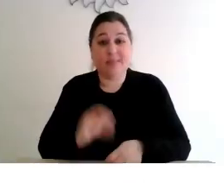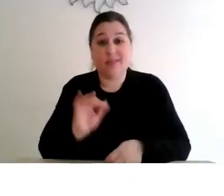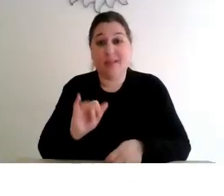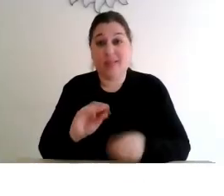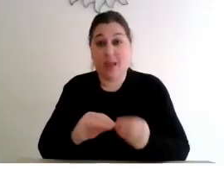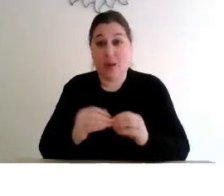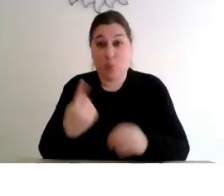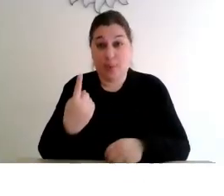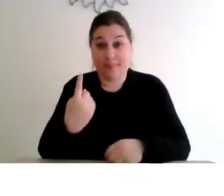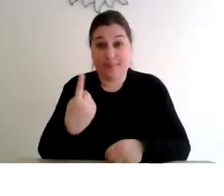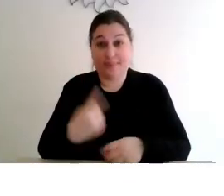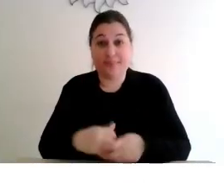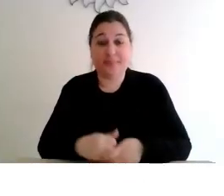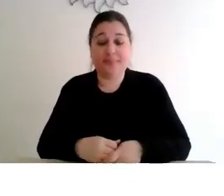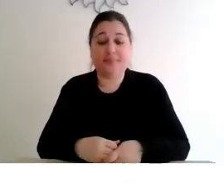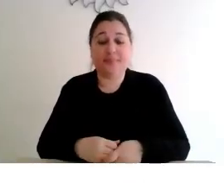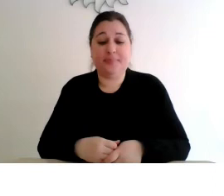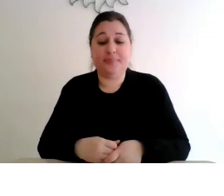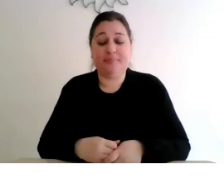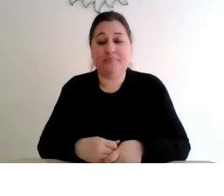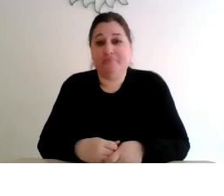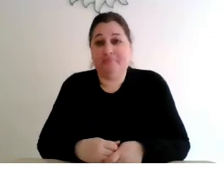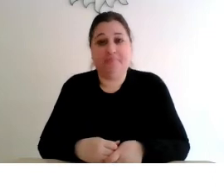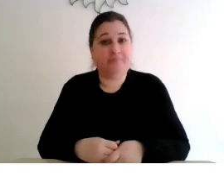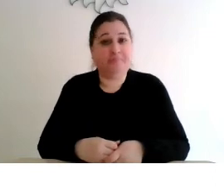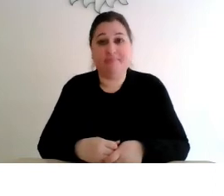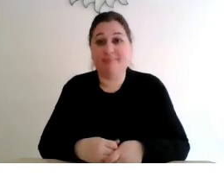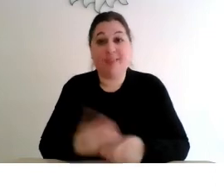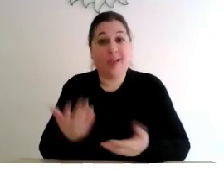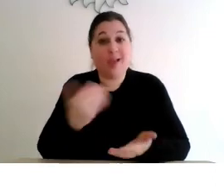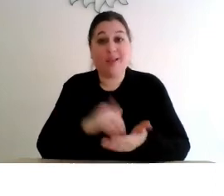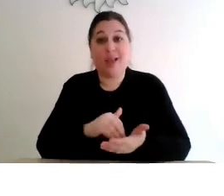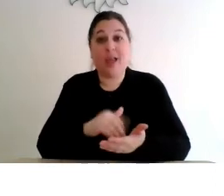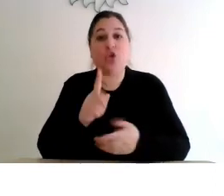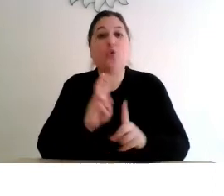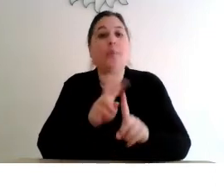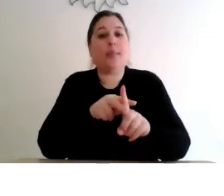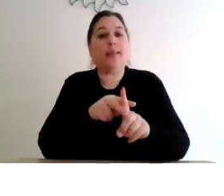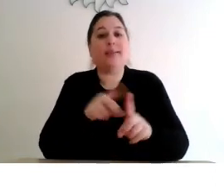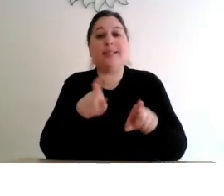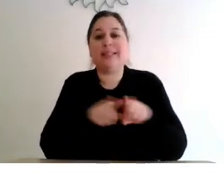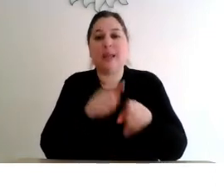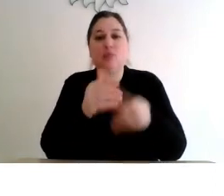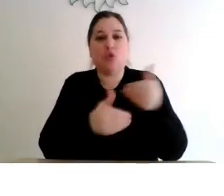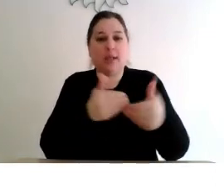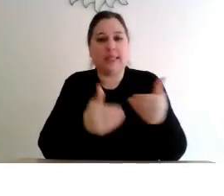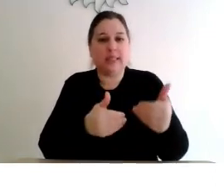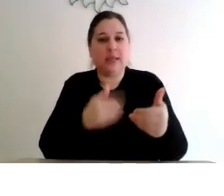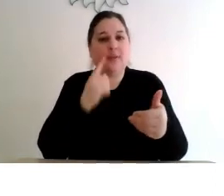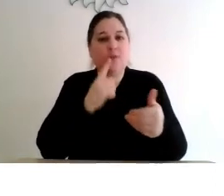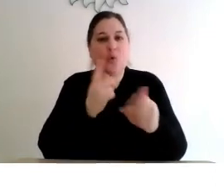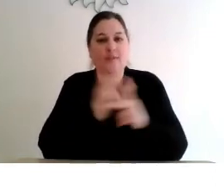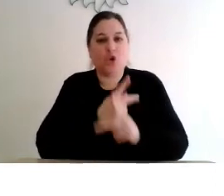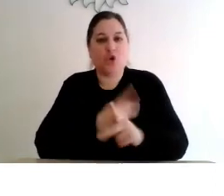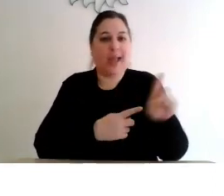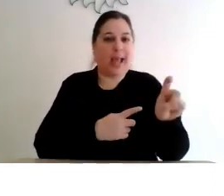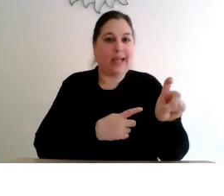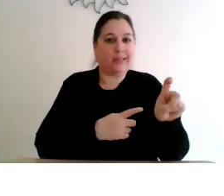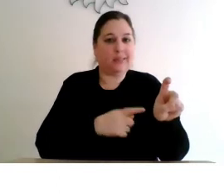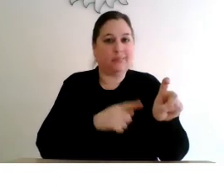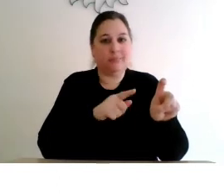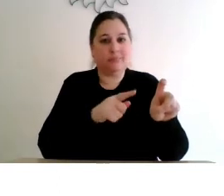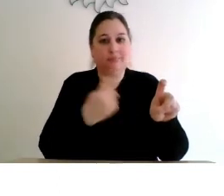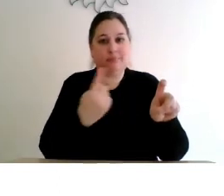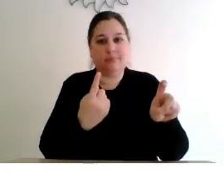All right. For the first one, we solve it just like how we would solve one-step equations. This